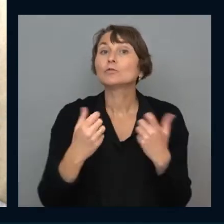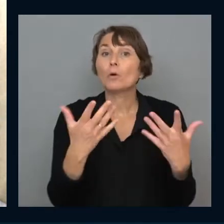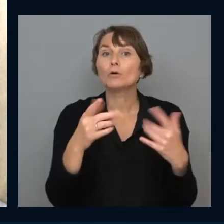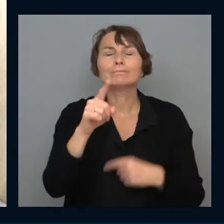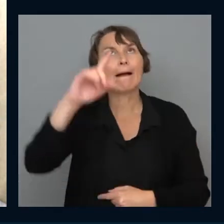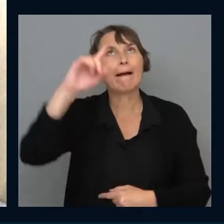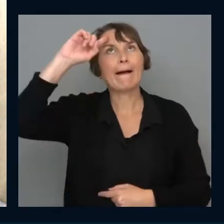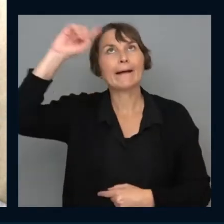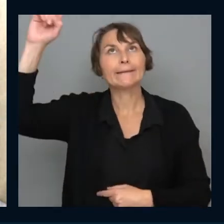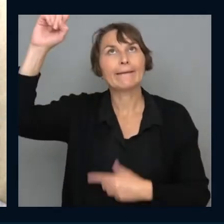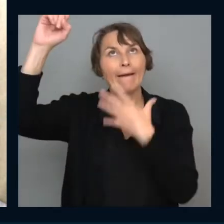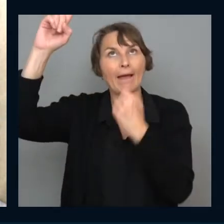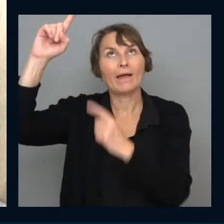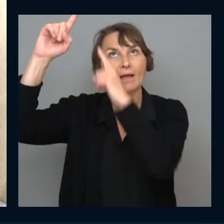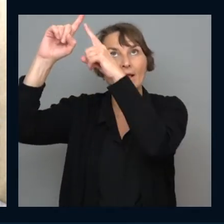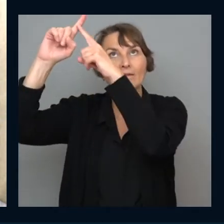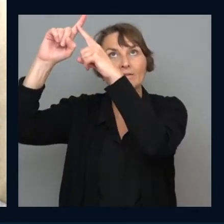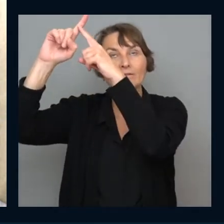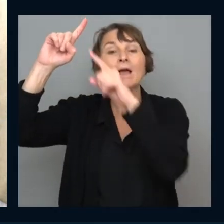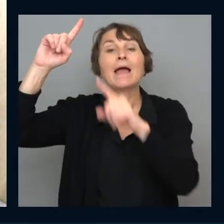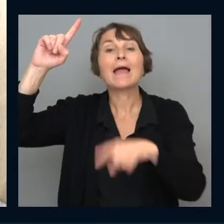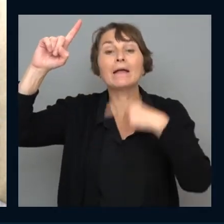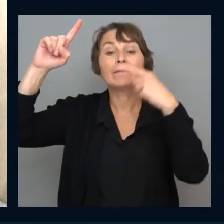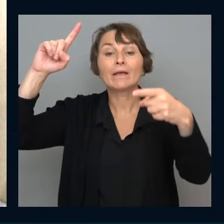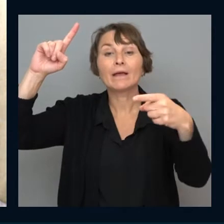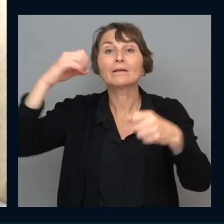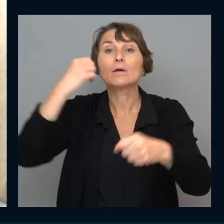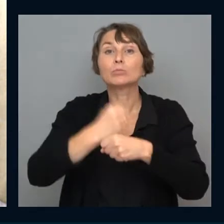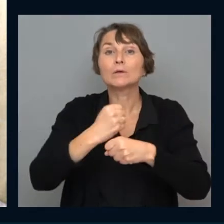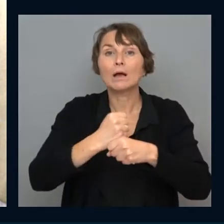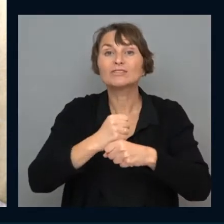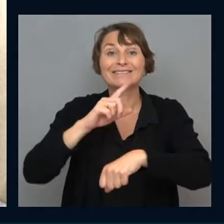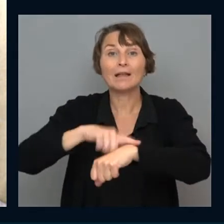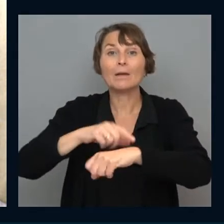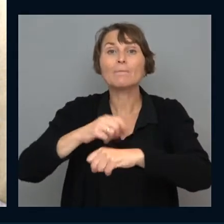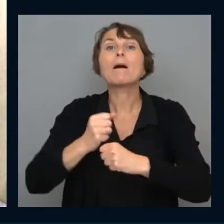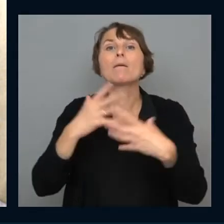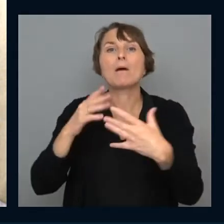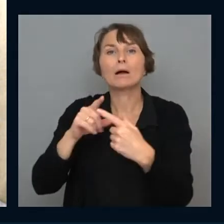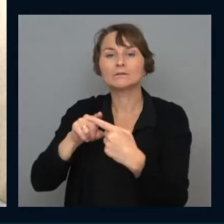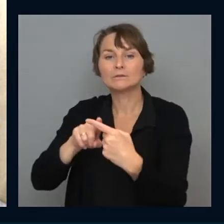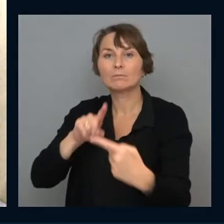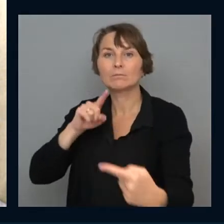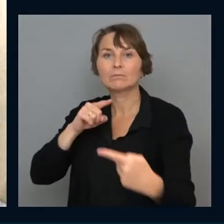way out into production, right? If you're super advanced, you can even say, not only do I want it